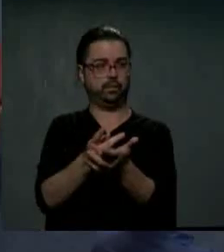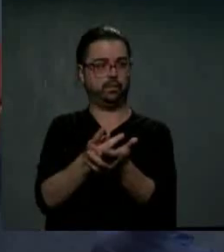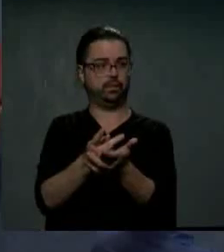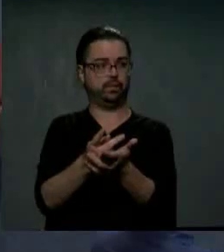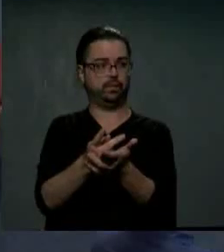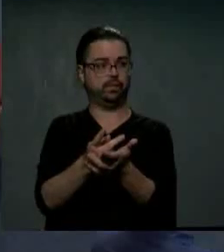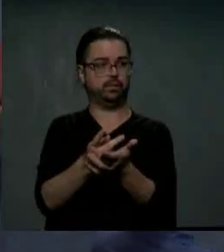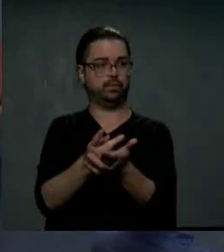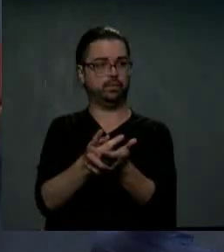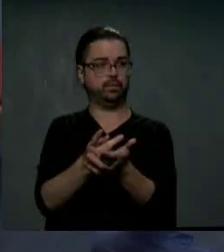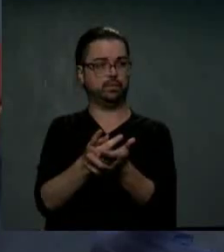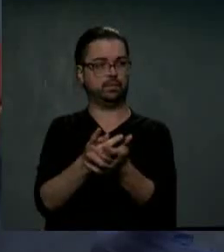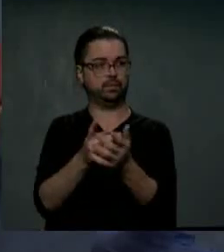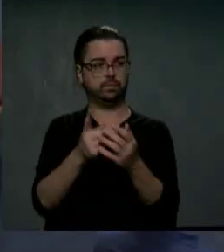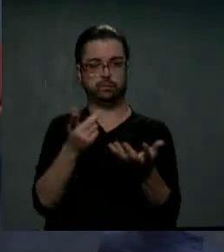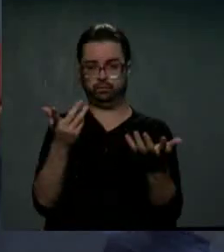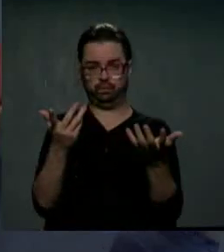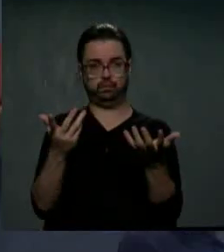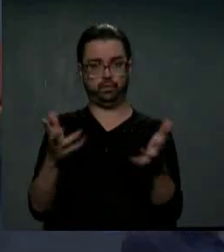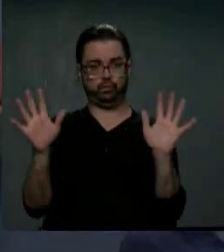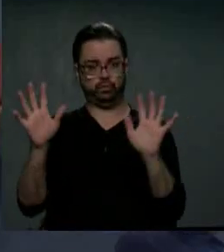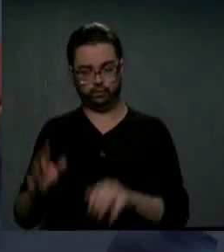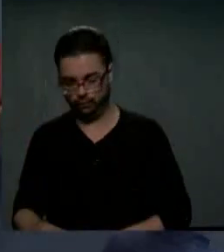more? we're through.